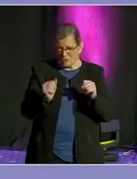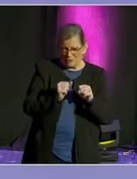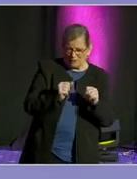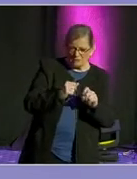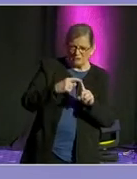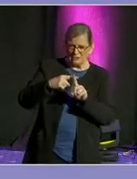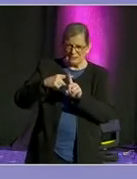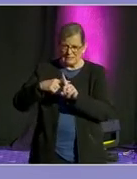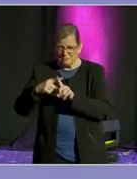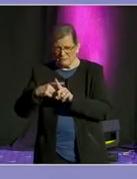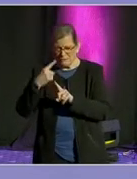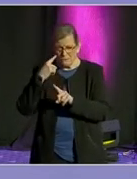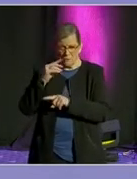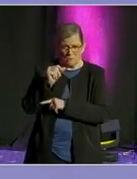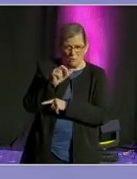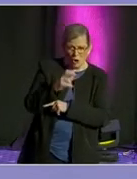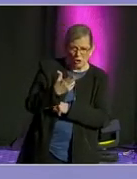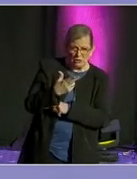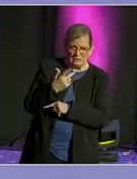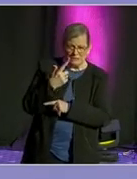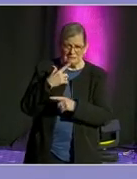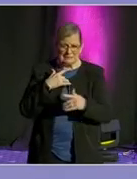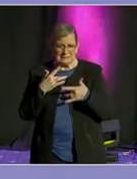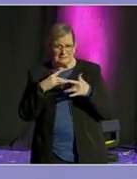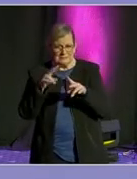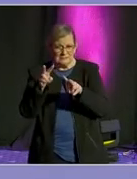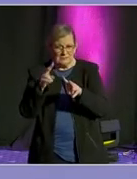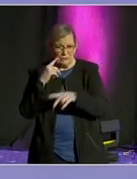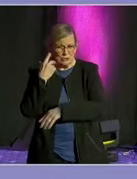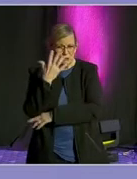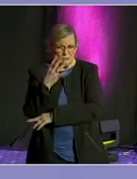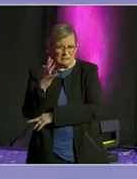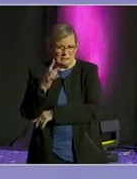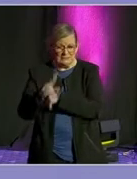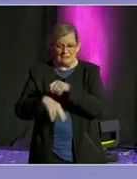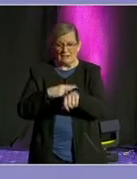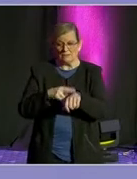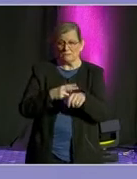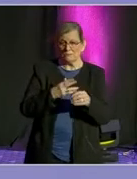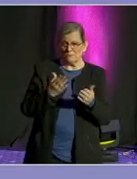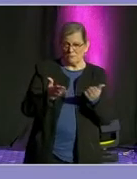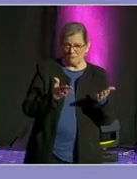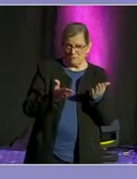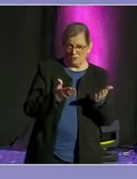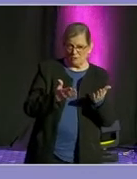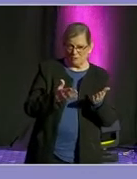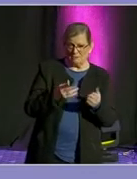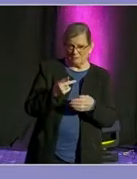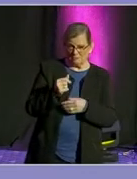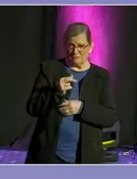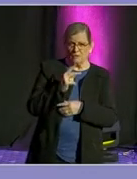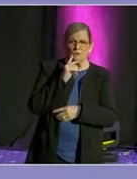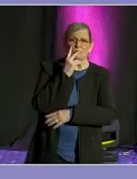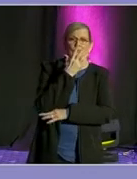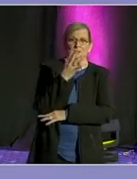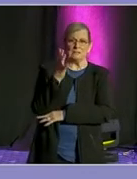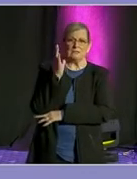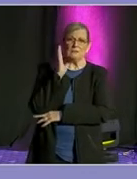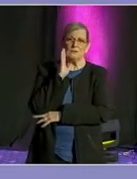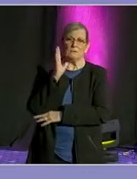and the current status of the trees, the National Park Service horticulturalists project that the trees will reach peak